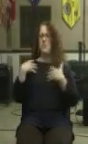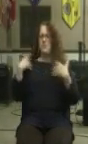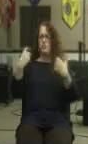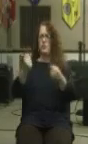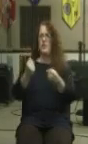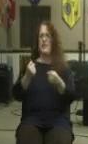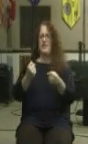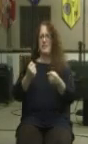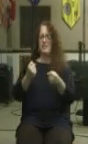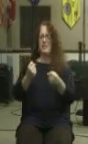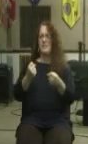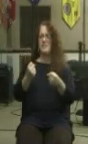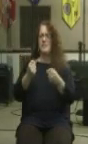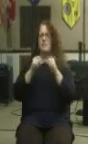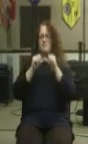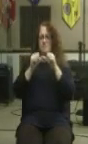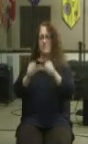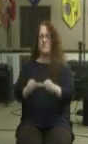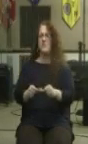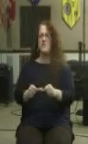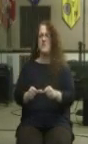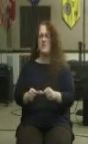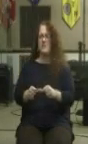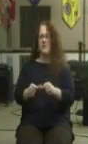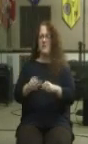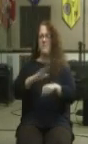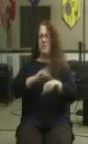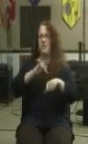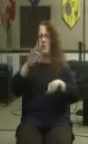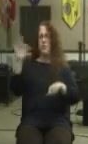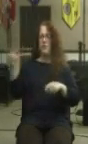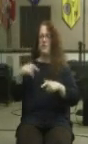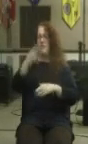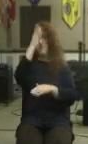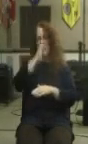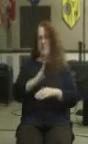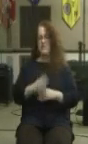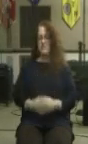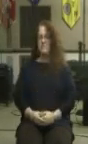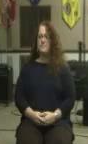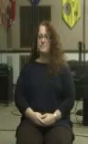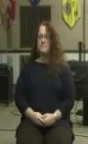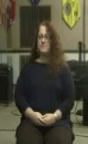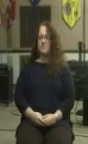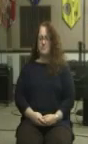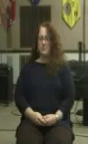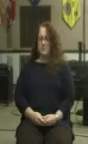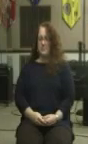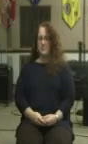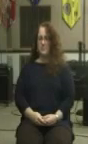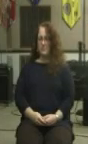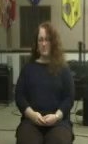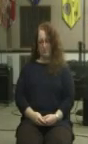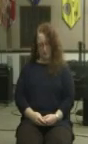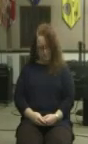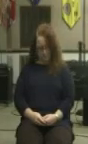room, for there's not strength to be able to withstand the substance of the glory of God.